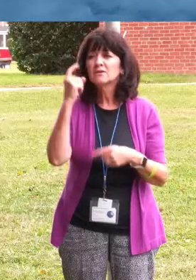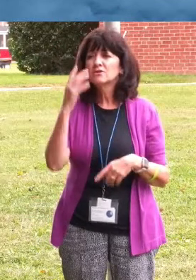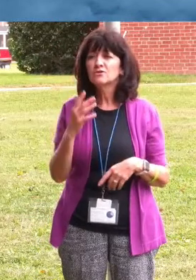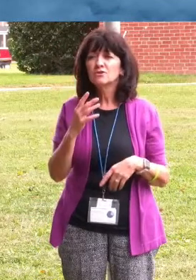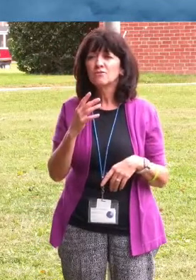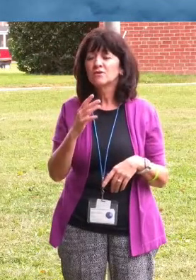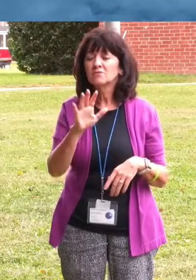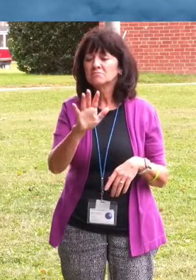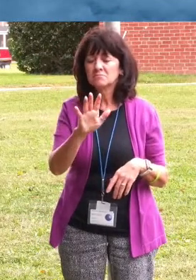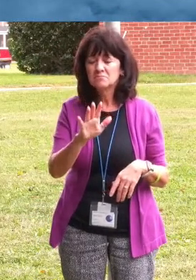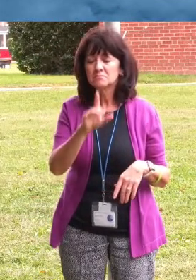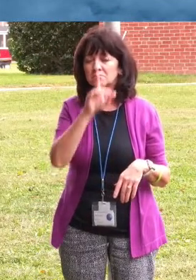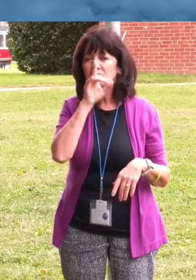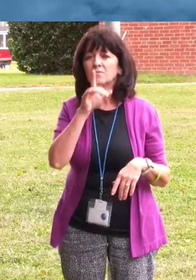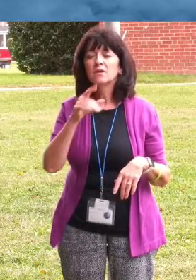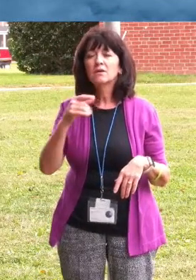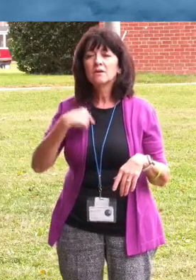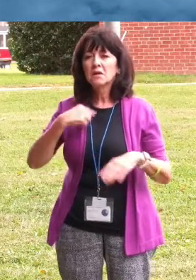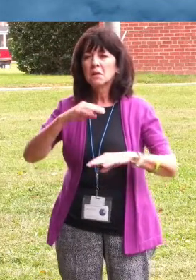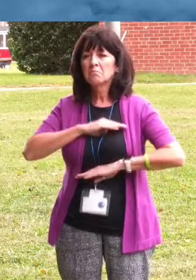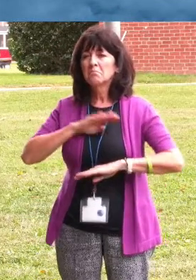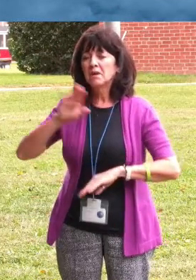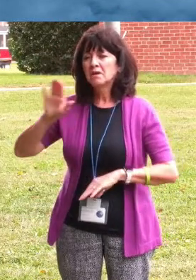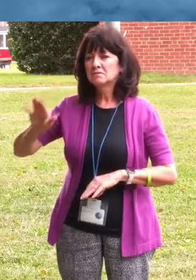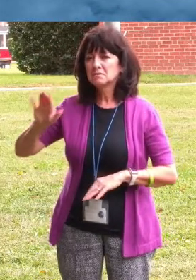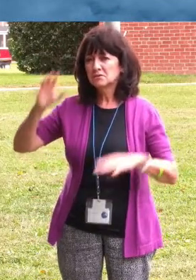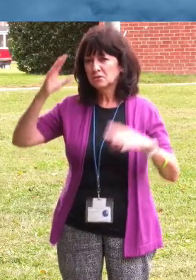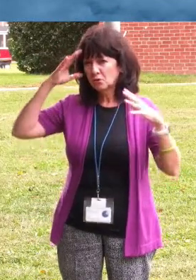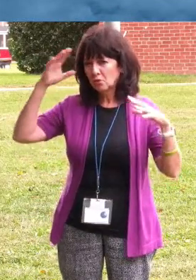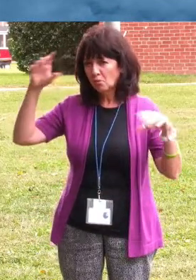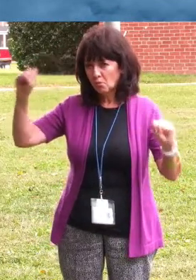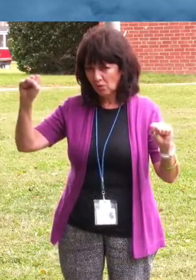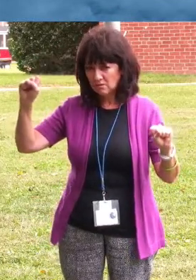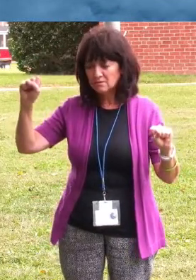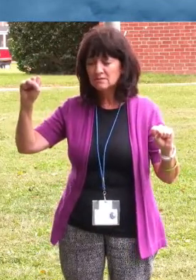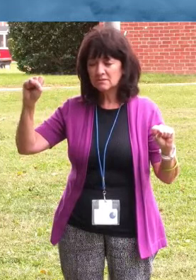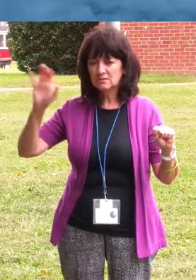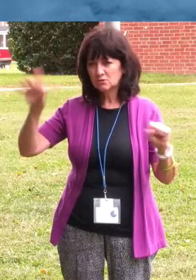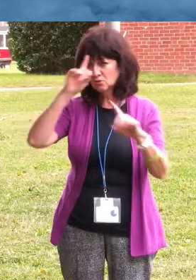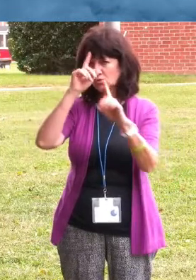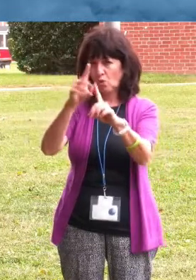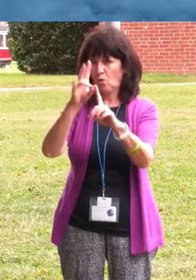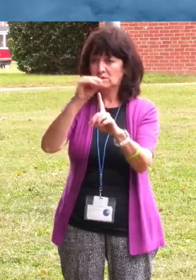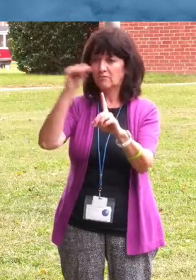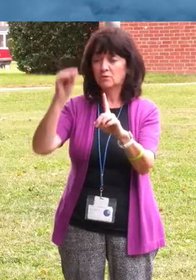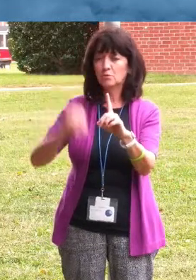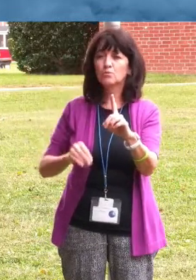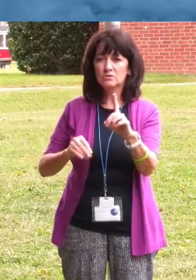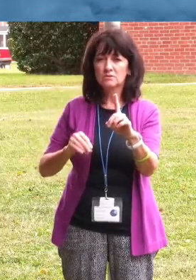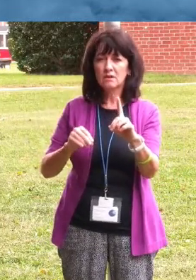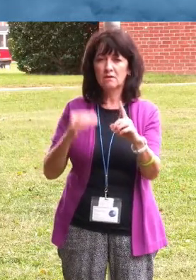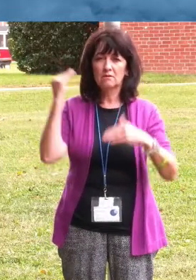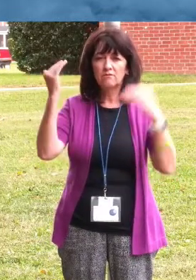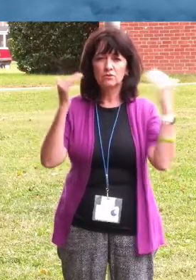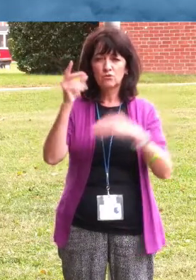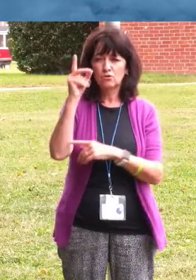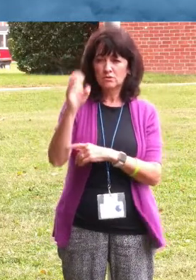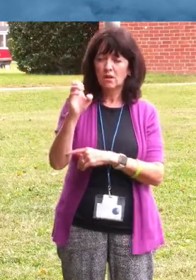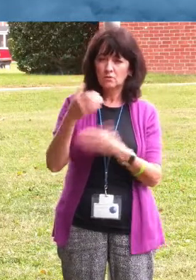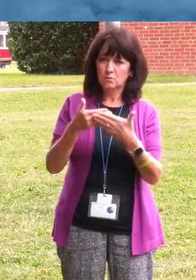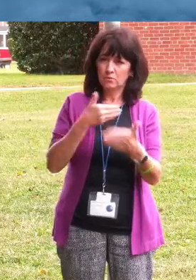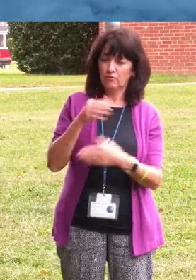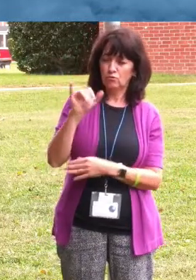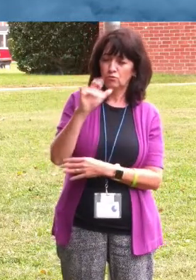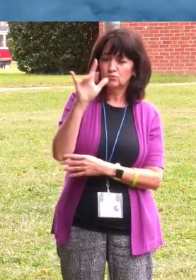the president's objective of having 70% of adult Delawareans vaccinated by July 4th, and